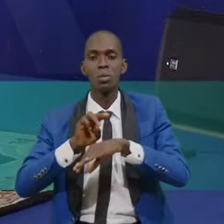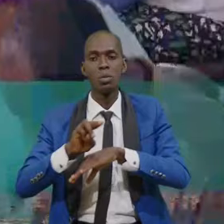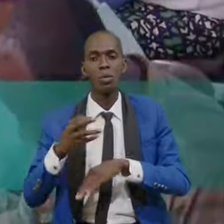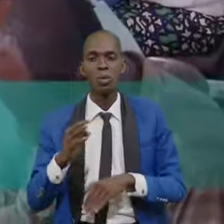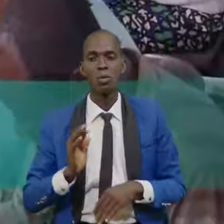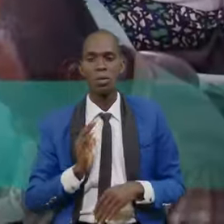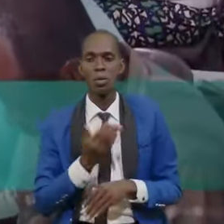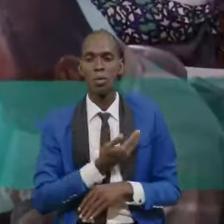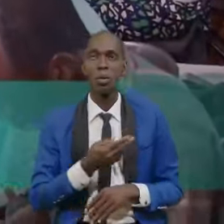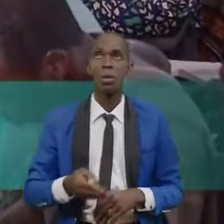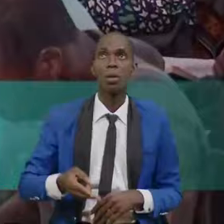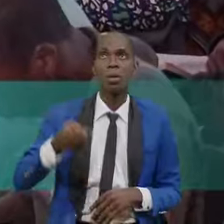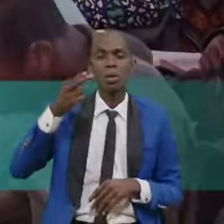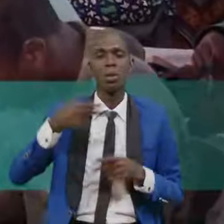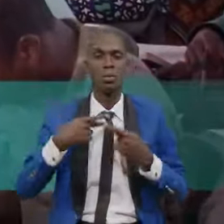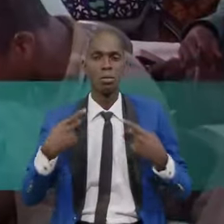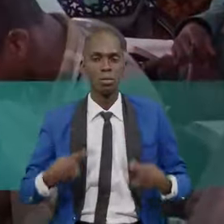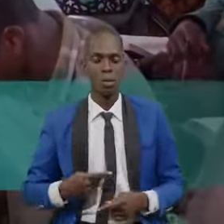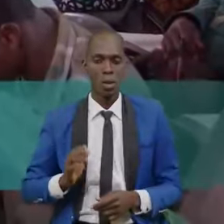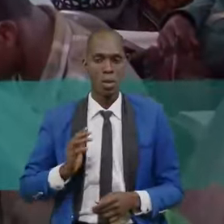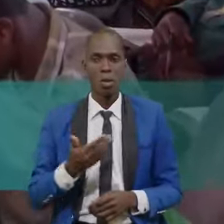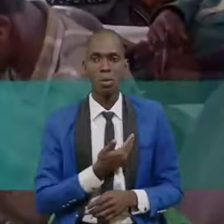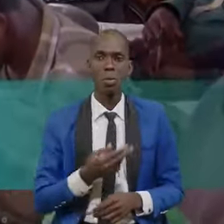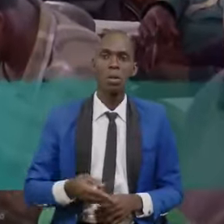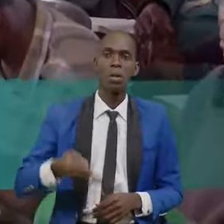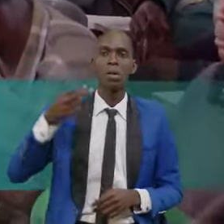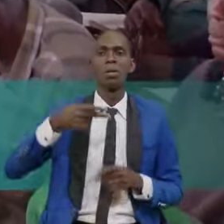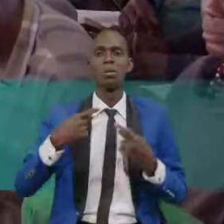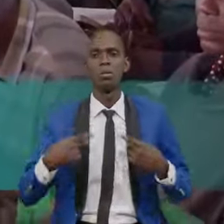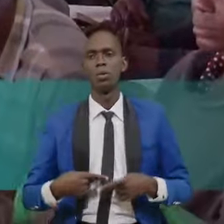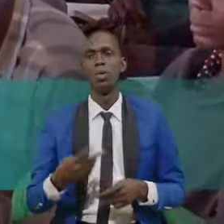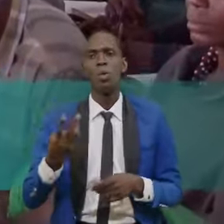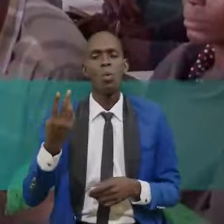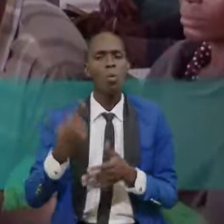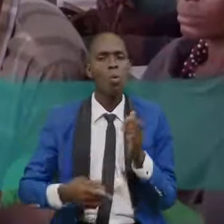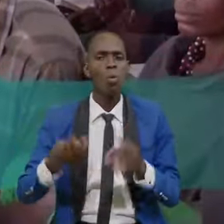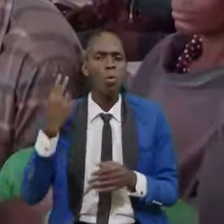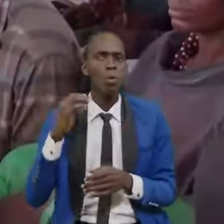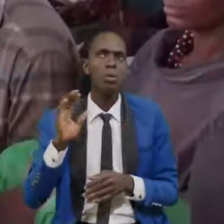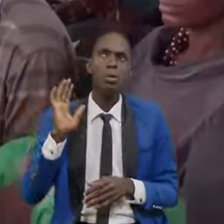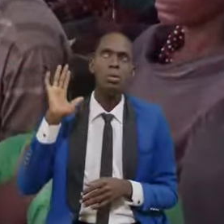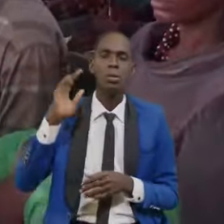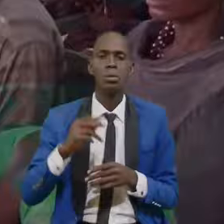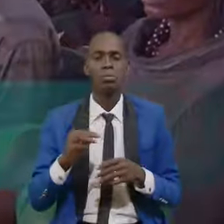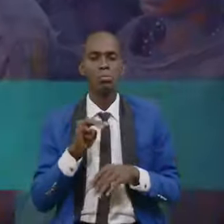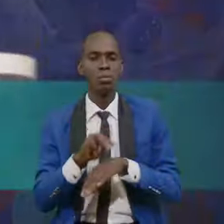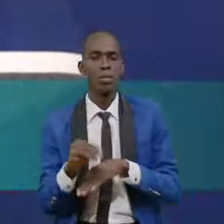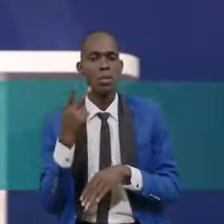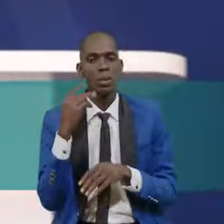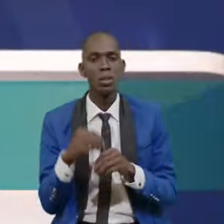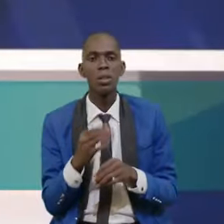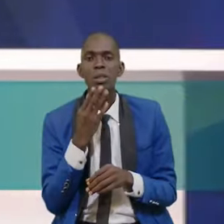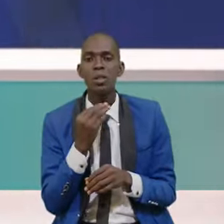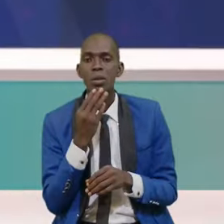our high priest. Our high priest. What's his ministry? Hebrews chapter 7 verse 25.